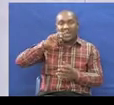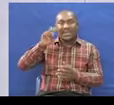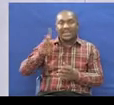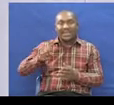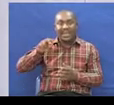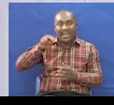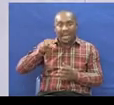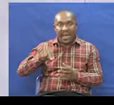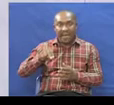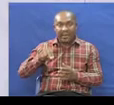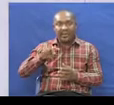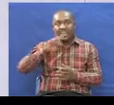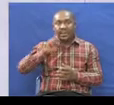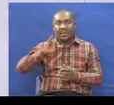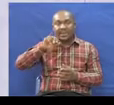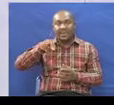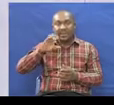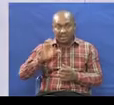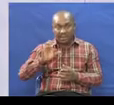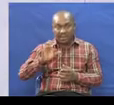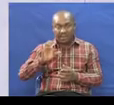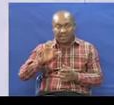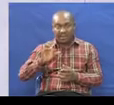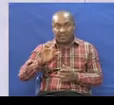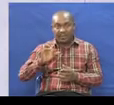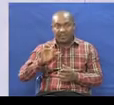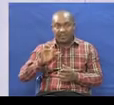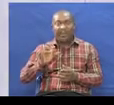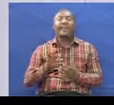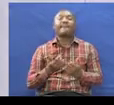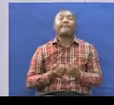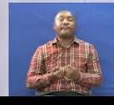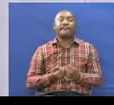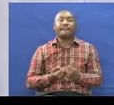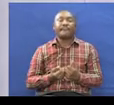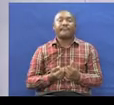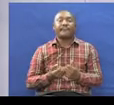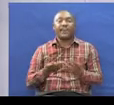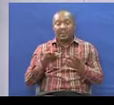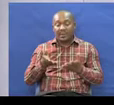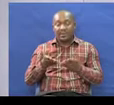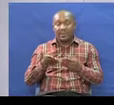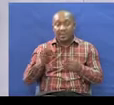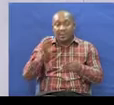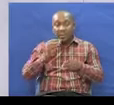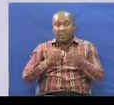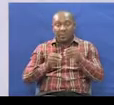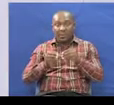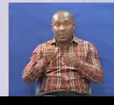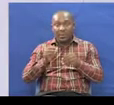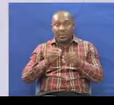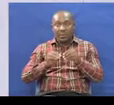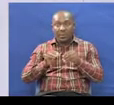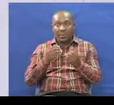not as big as enough to light it in a wrong way. This one will produce this halo